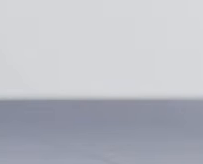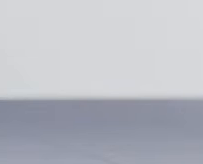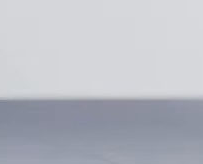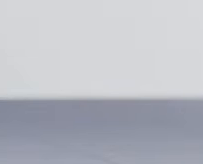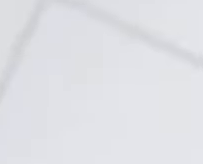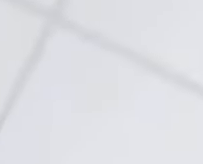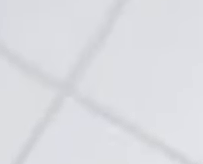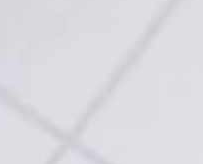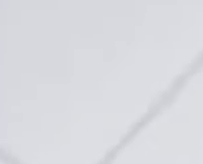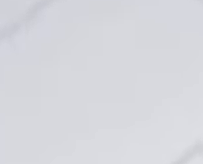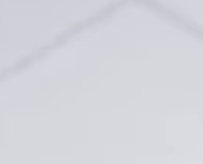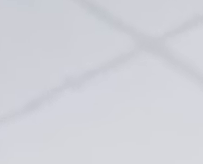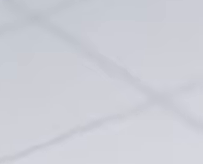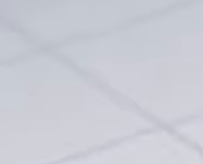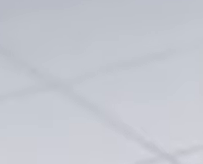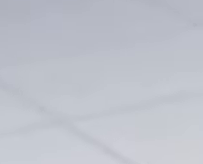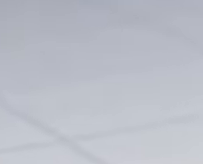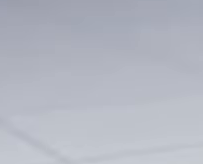financial year